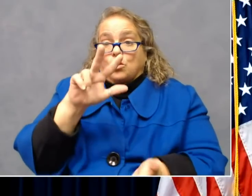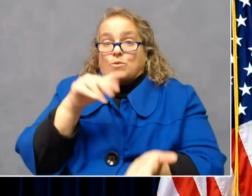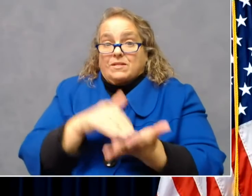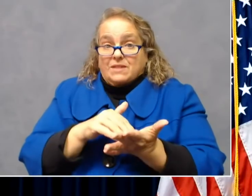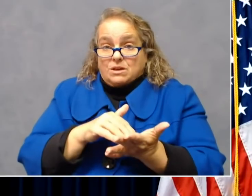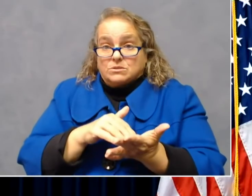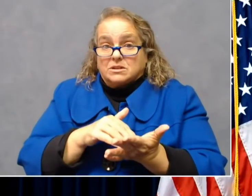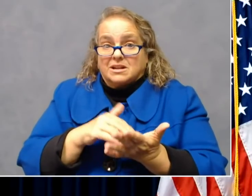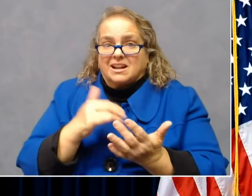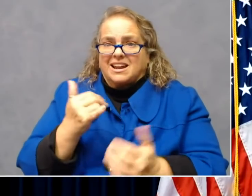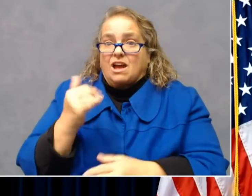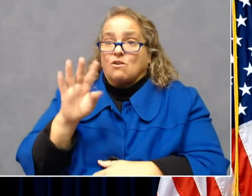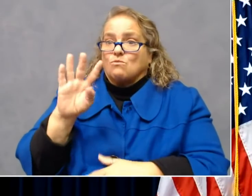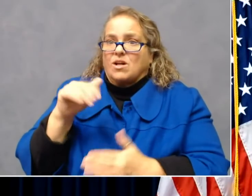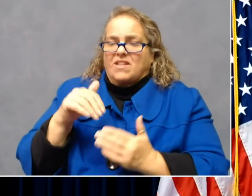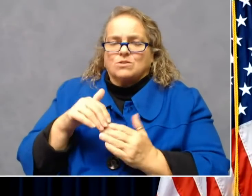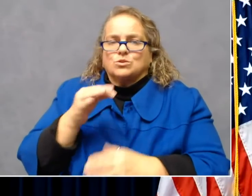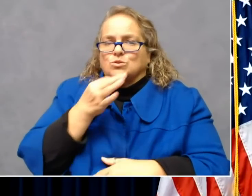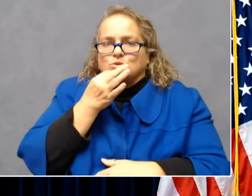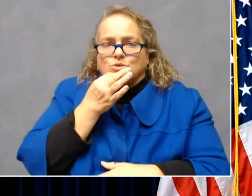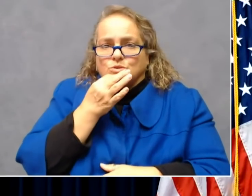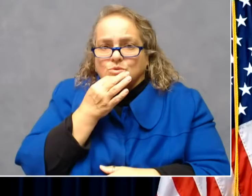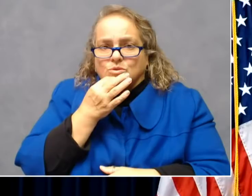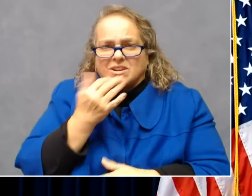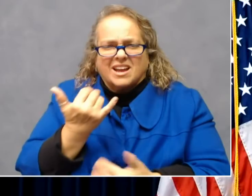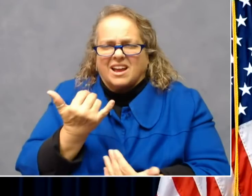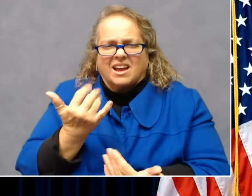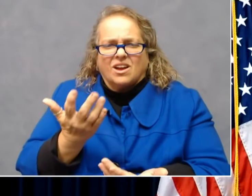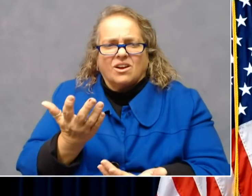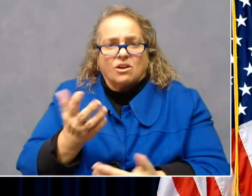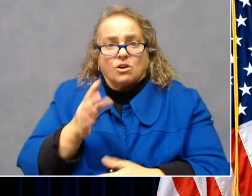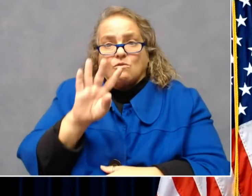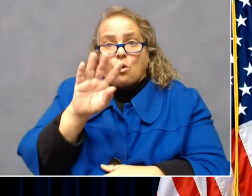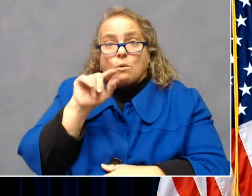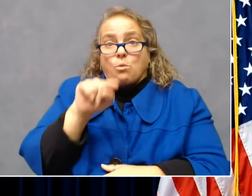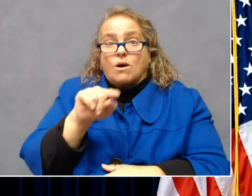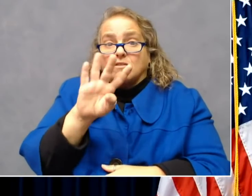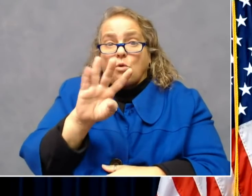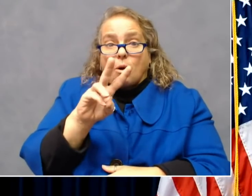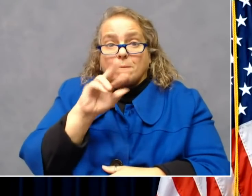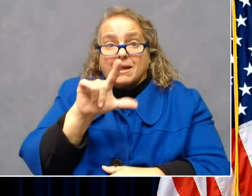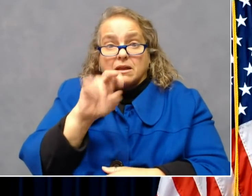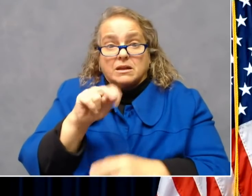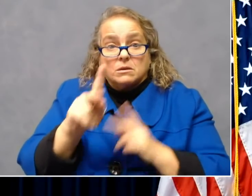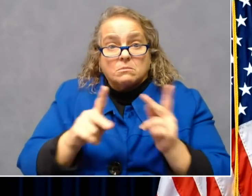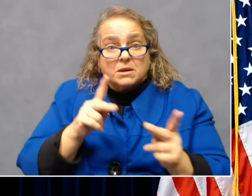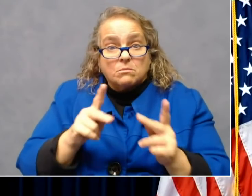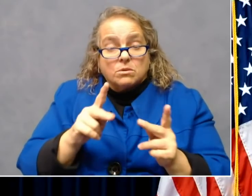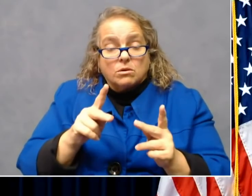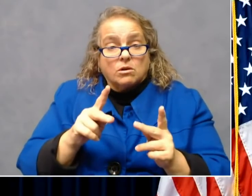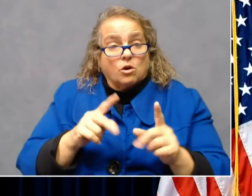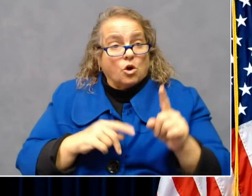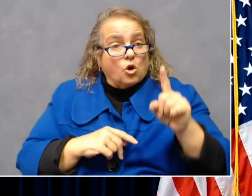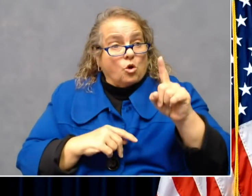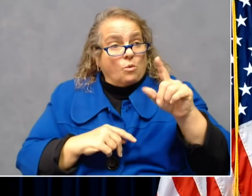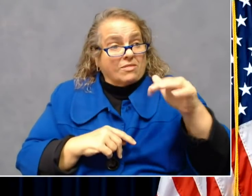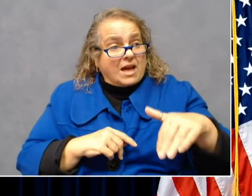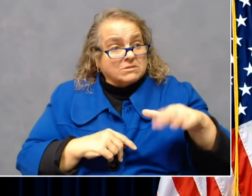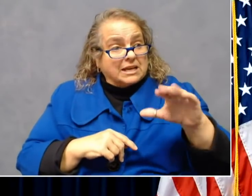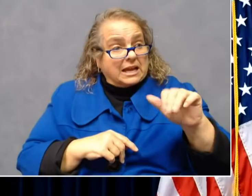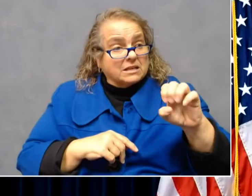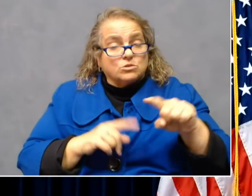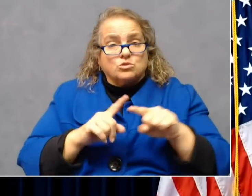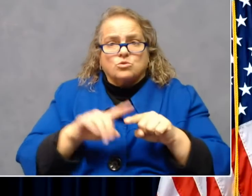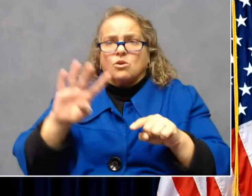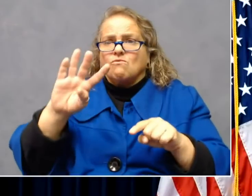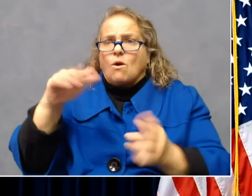state of 4.4 million people, to go as quickly as we have from really 1,000 cases to 4,000 cases is really